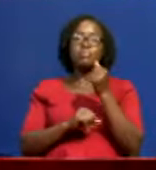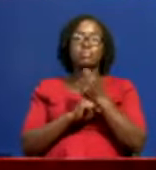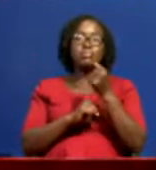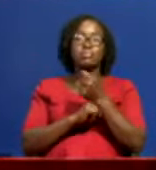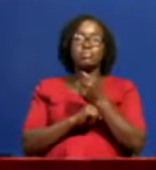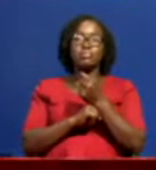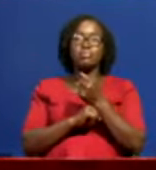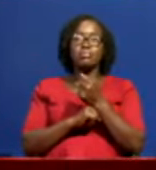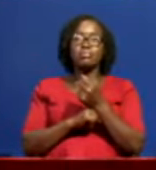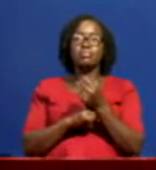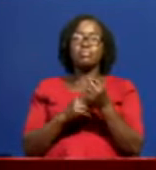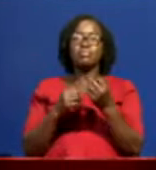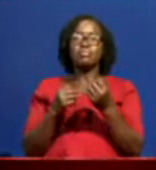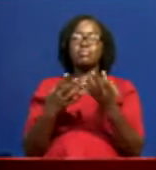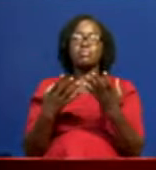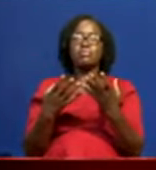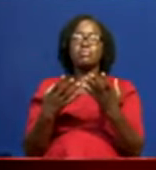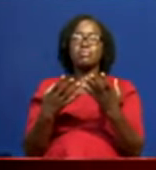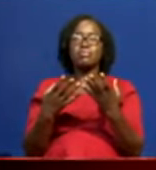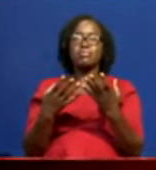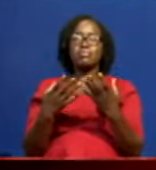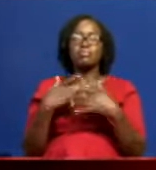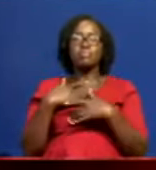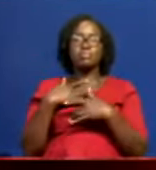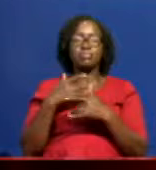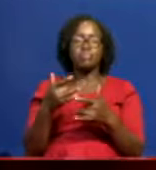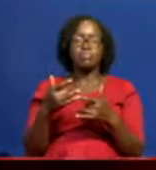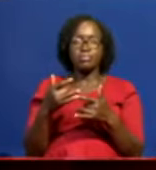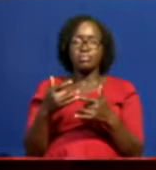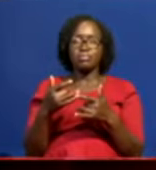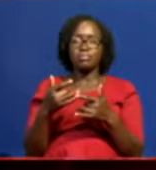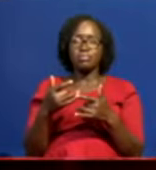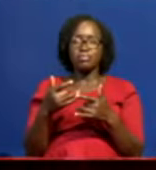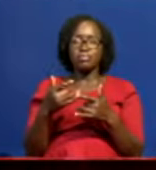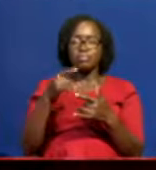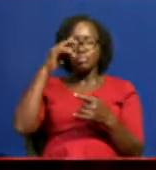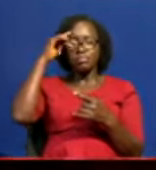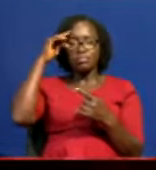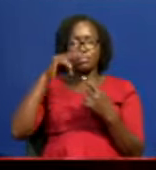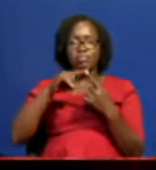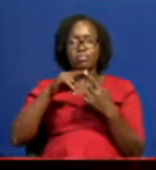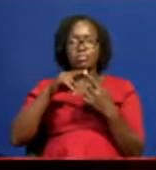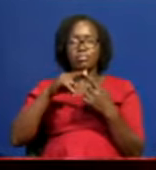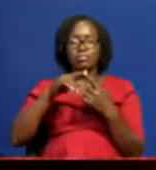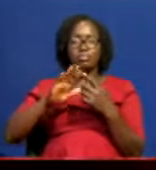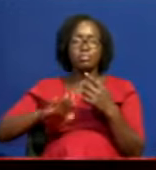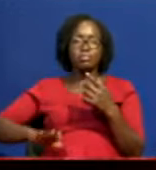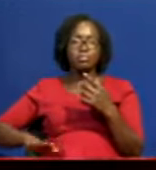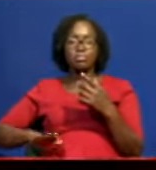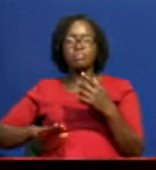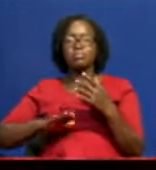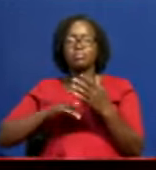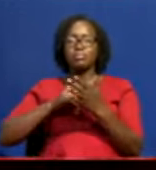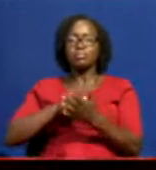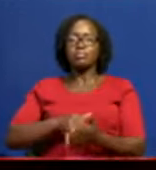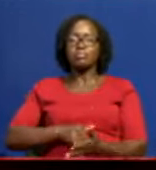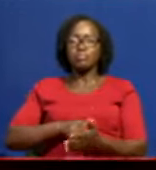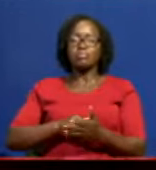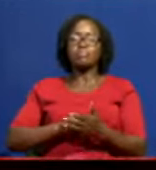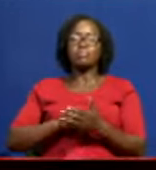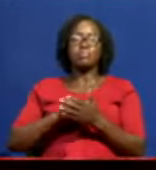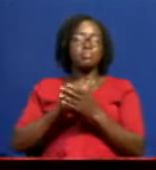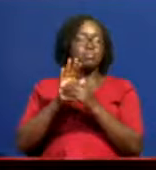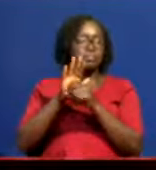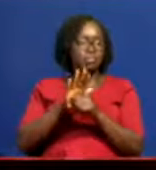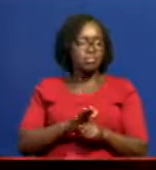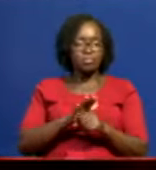by hostage-taking vested interests with a sole aim to delay, derail, and sabotage